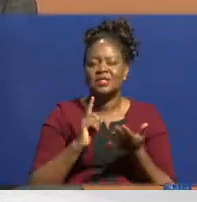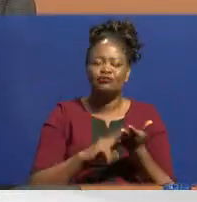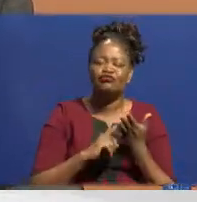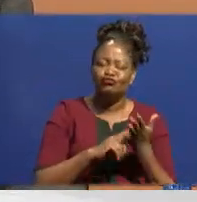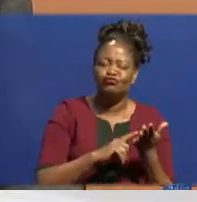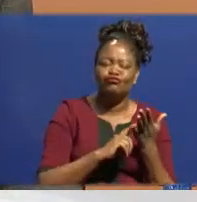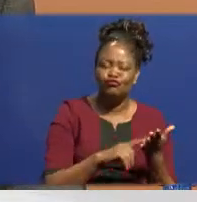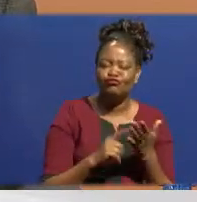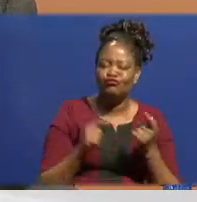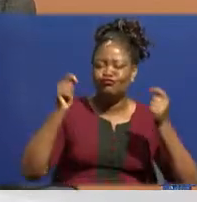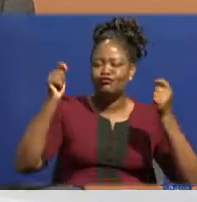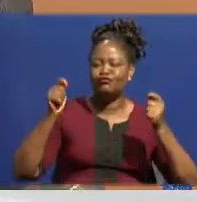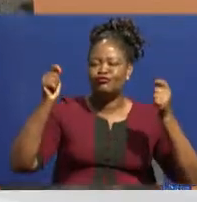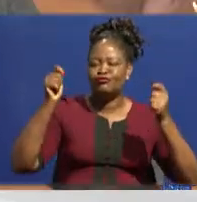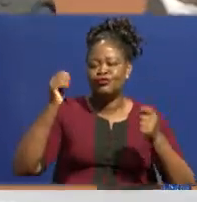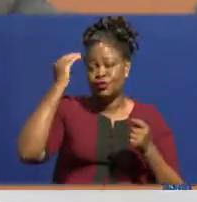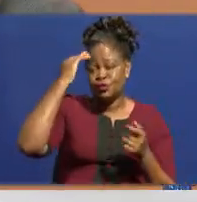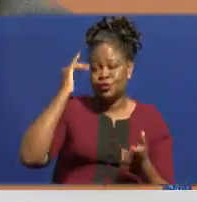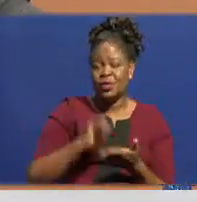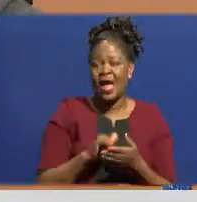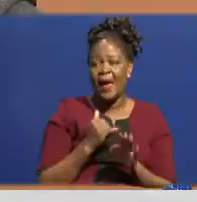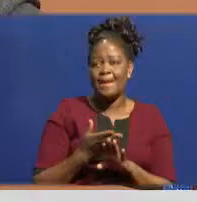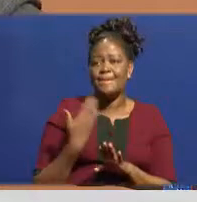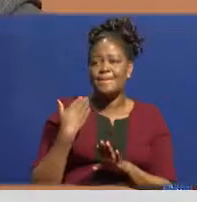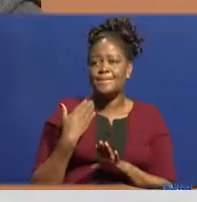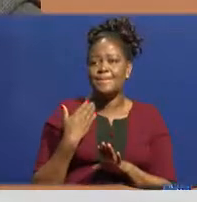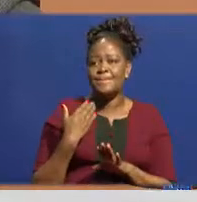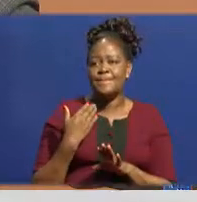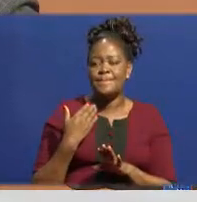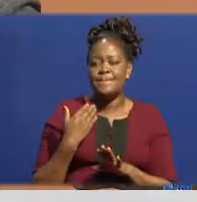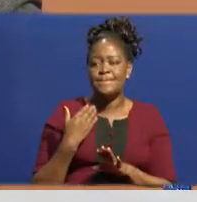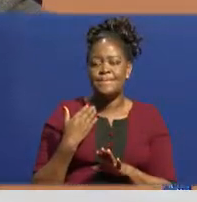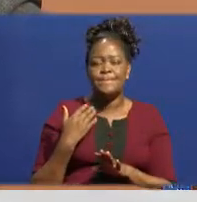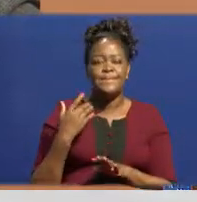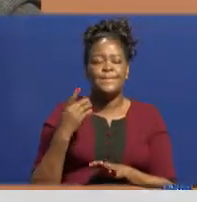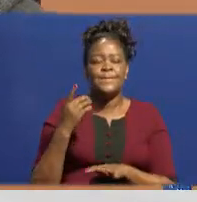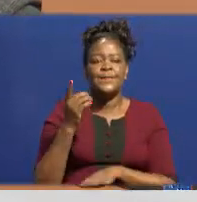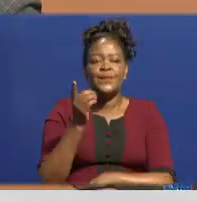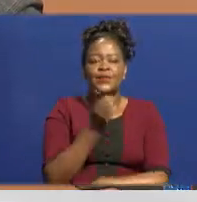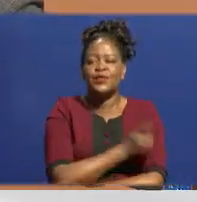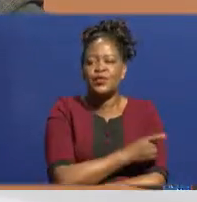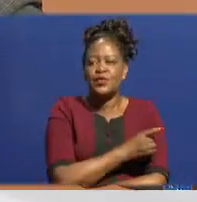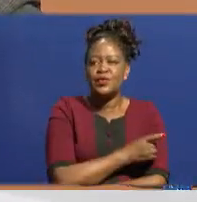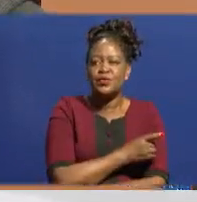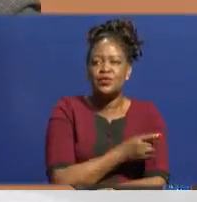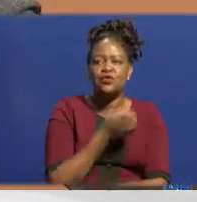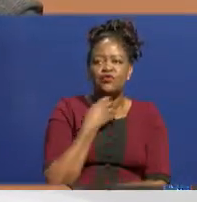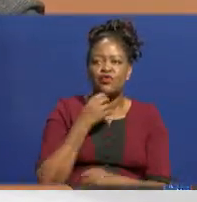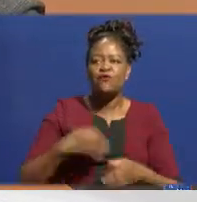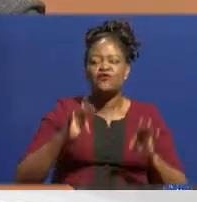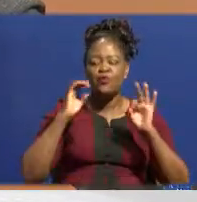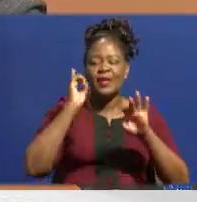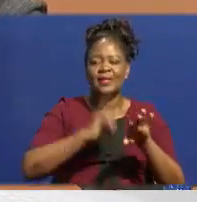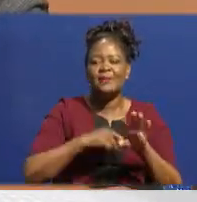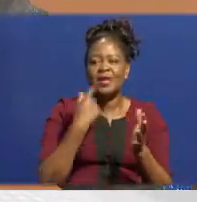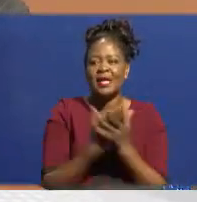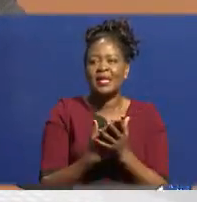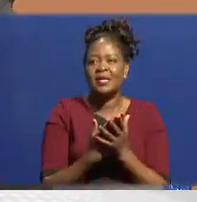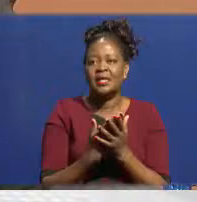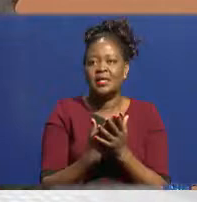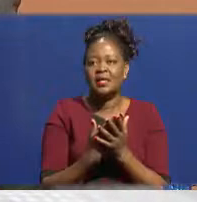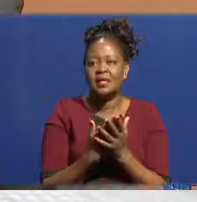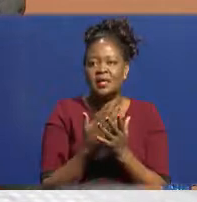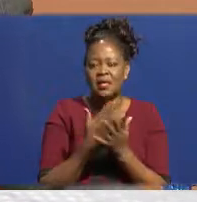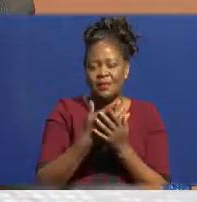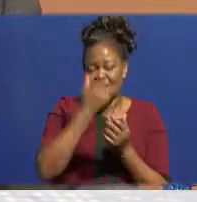with this type of strikes. You know, the former KPDU officials, Oluga and the rest, one time arrested and were put in jail